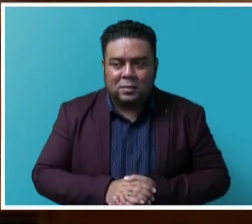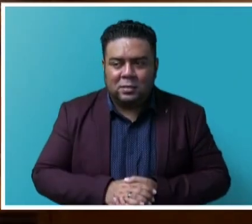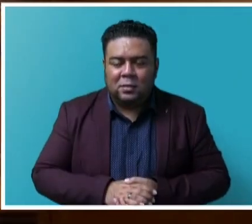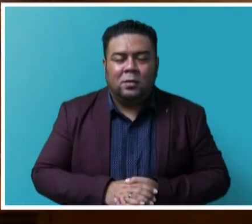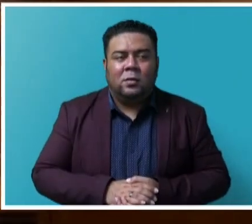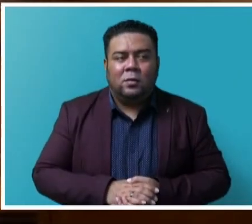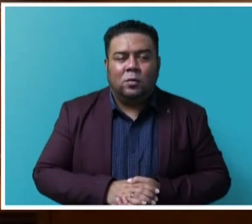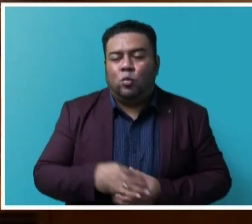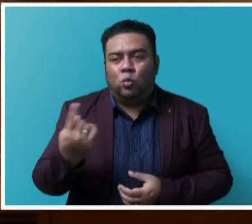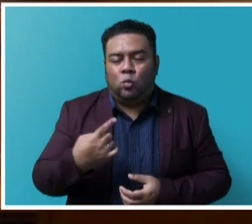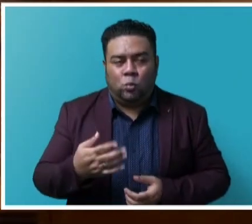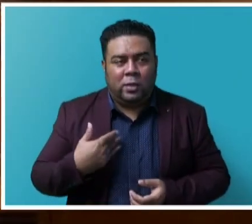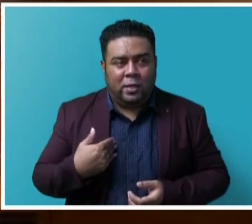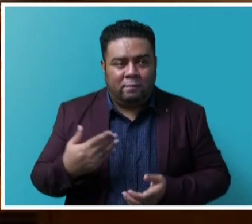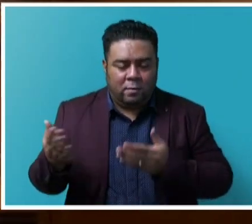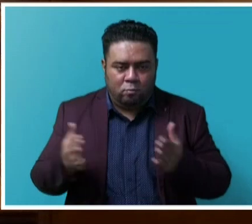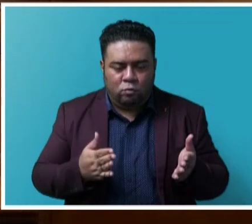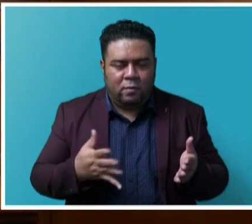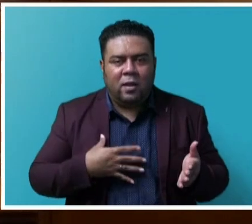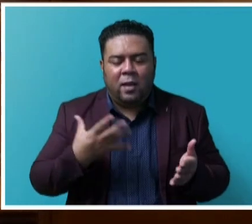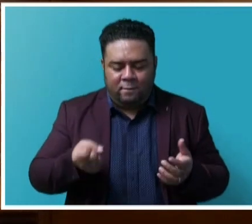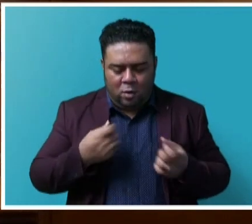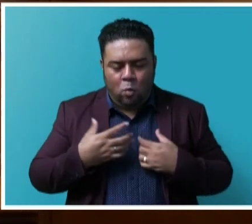live and move and have our being.